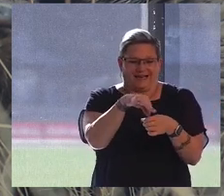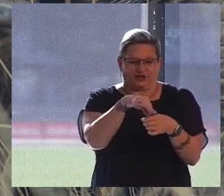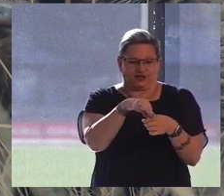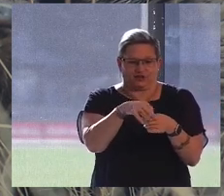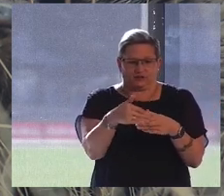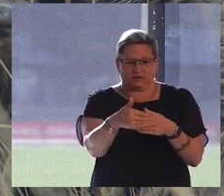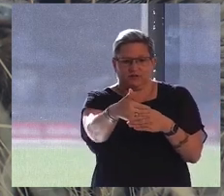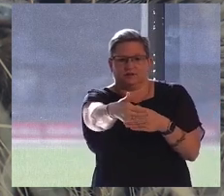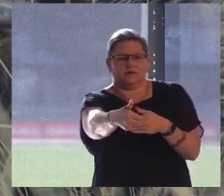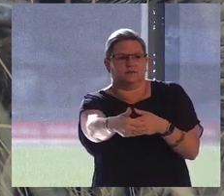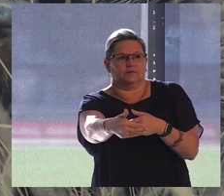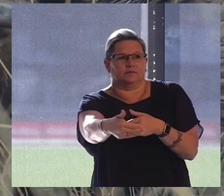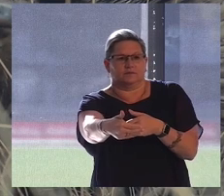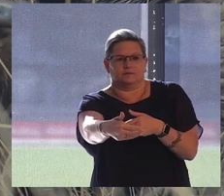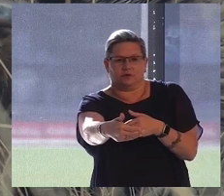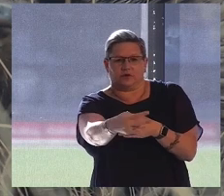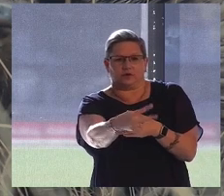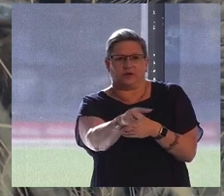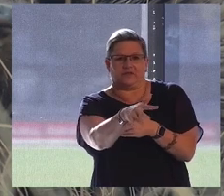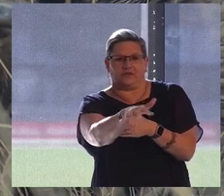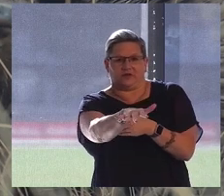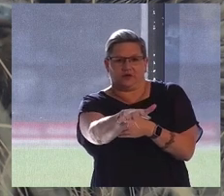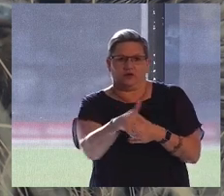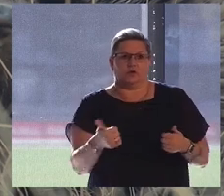2050. We've got some serious talking to do.